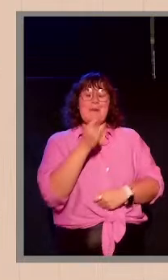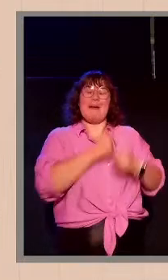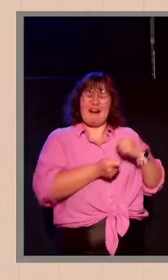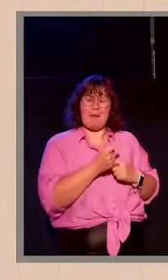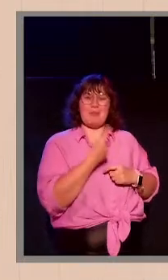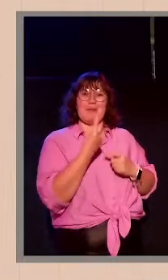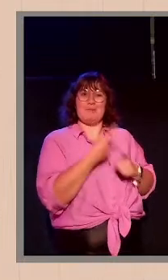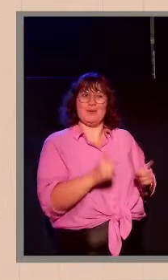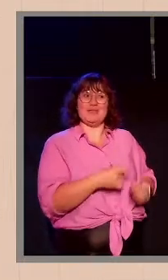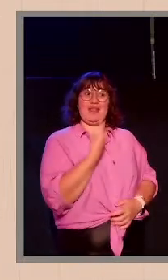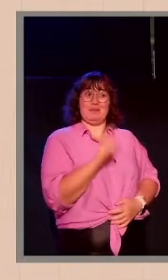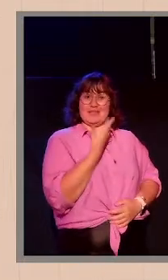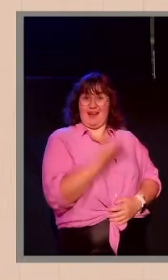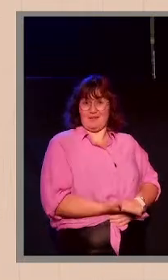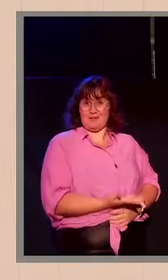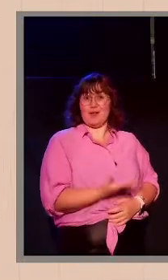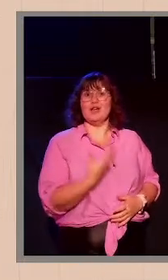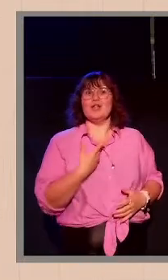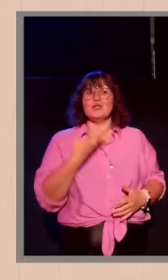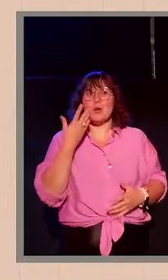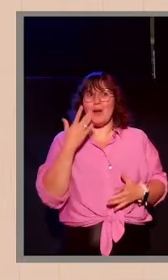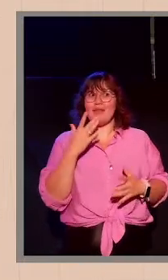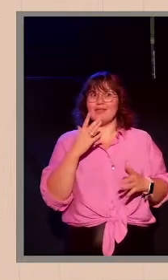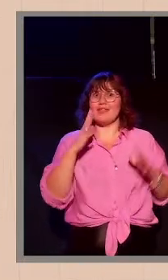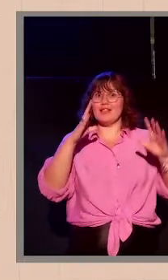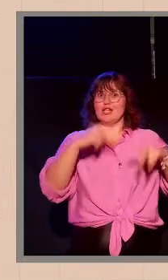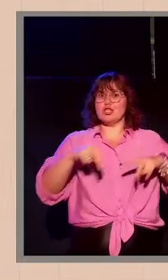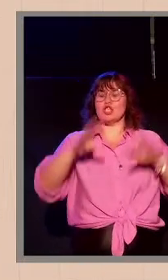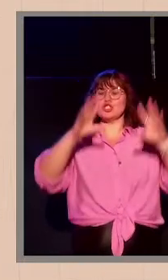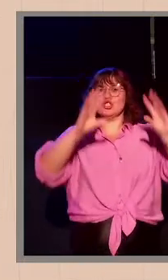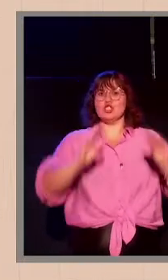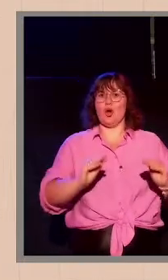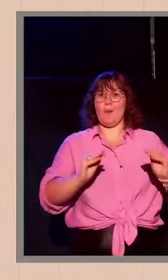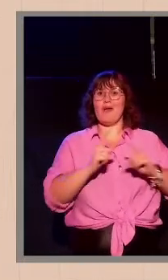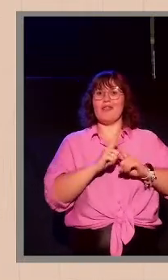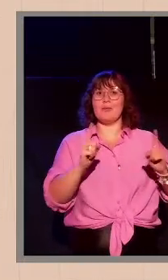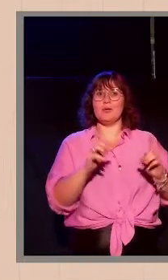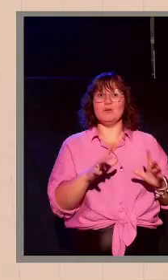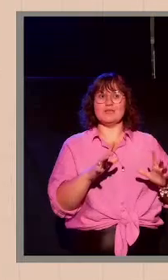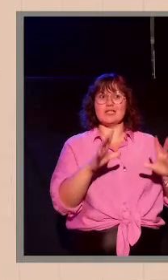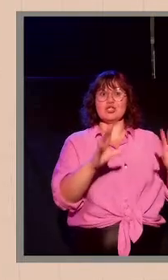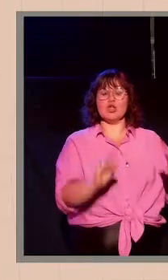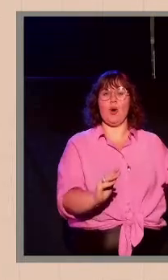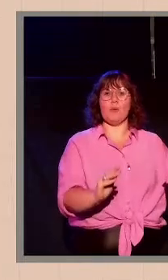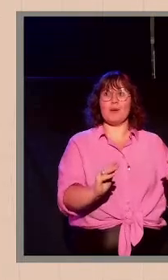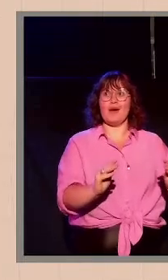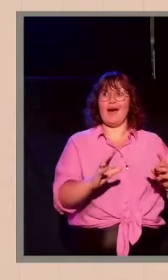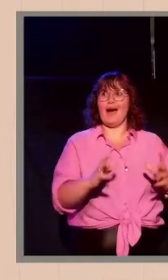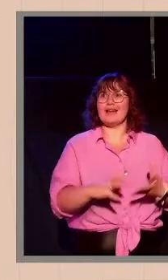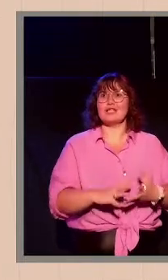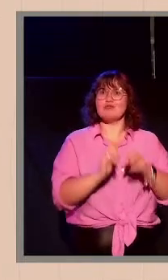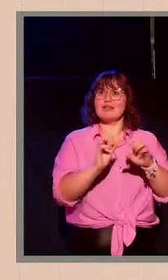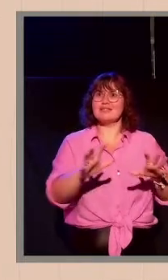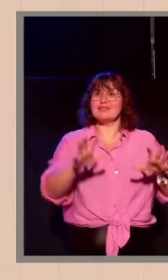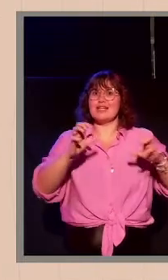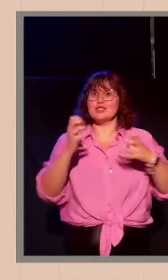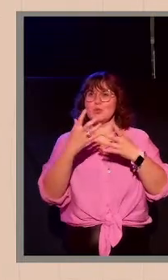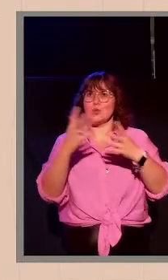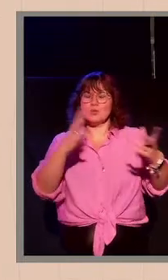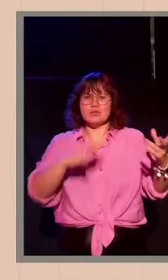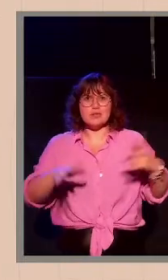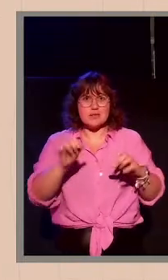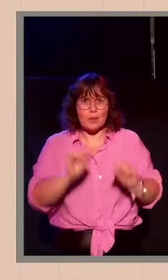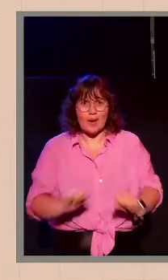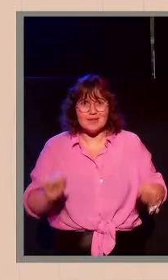they stop moving, the music stops. And that creates an extra level of tension and with the audience listening, because they're like waiting